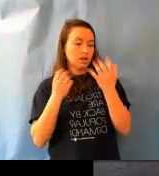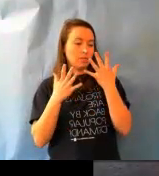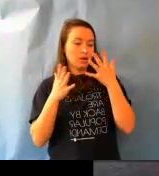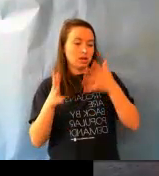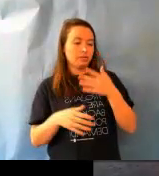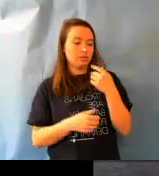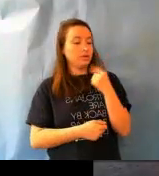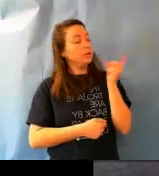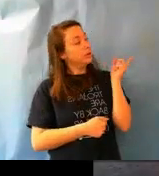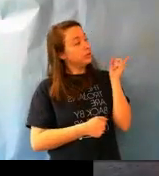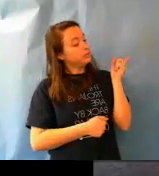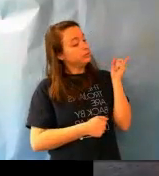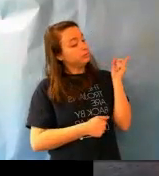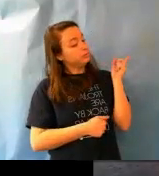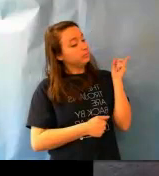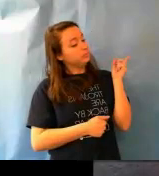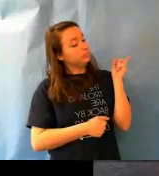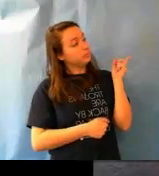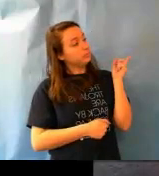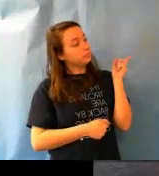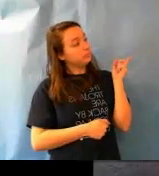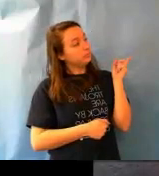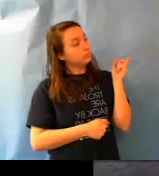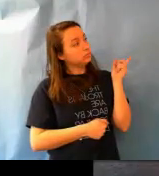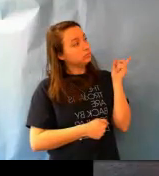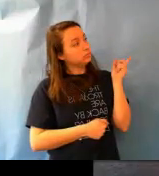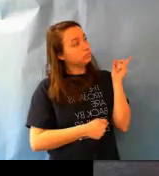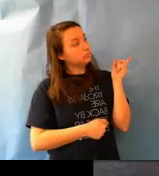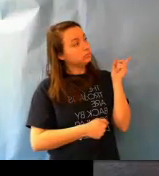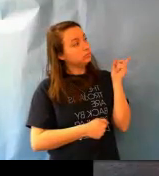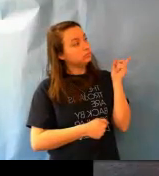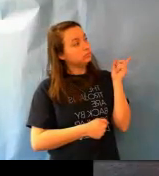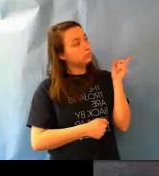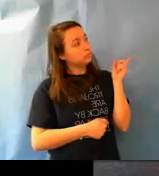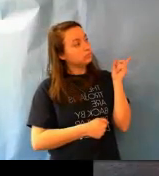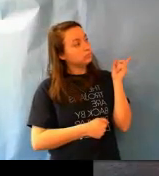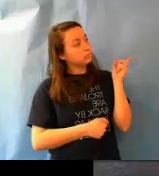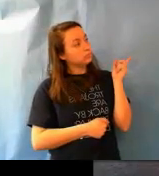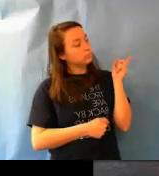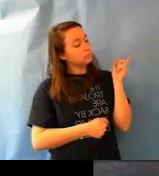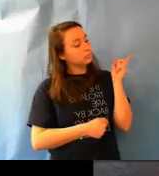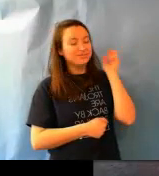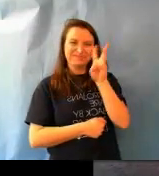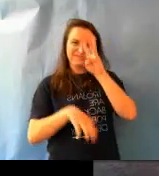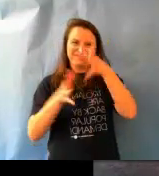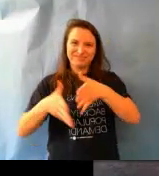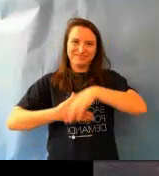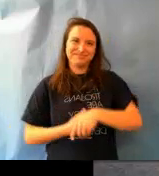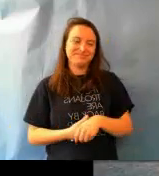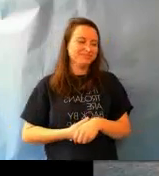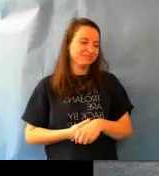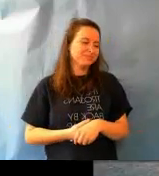left. 1, 2, 3, 4, 5, 6.